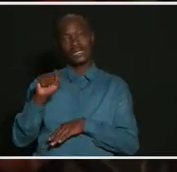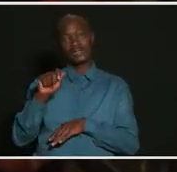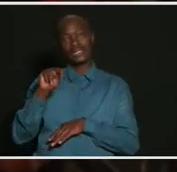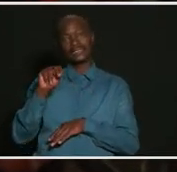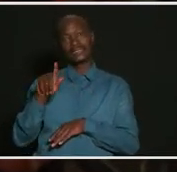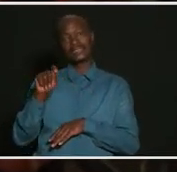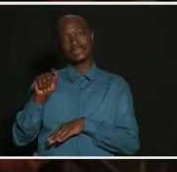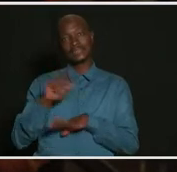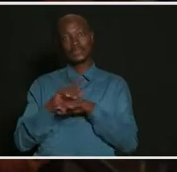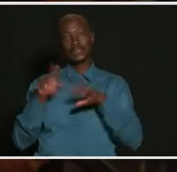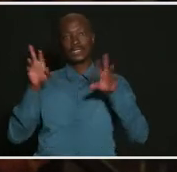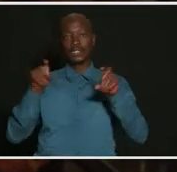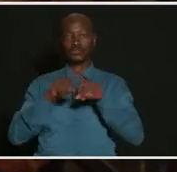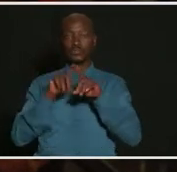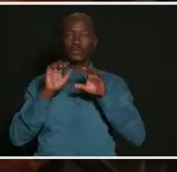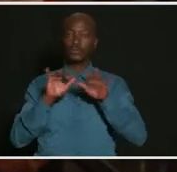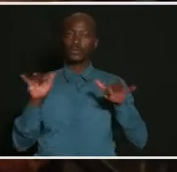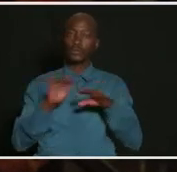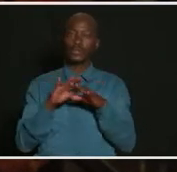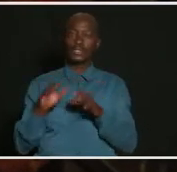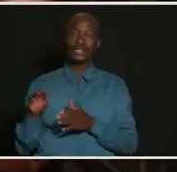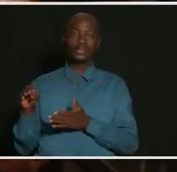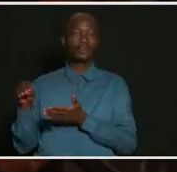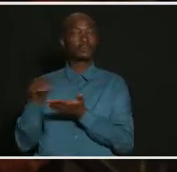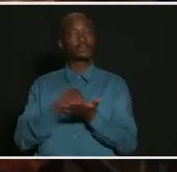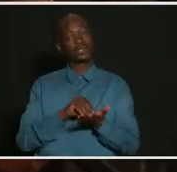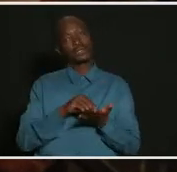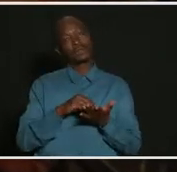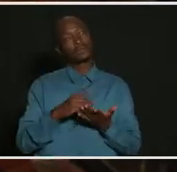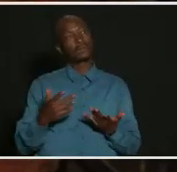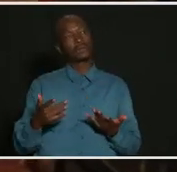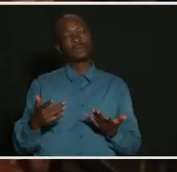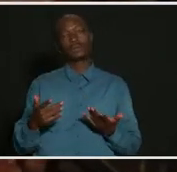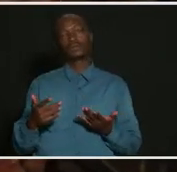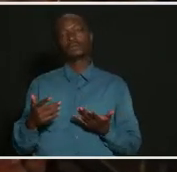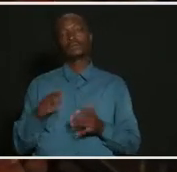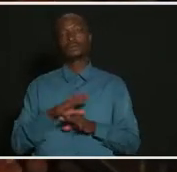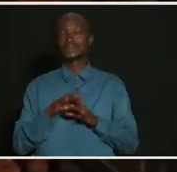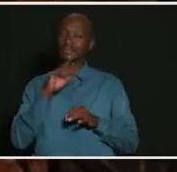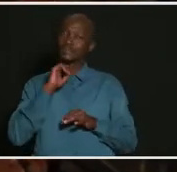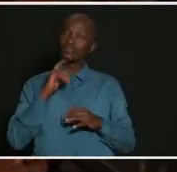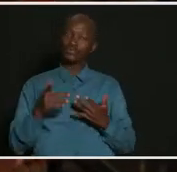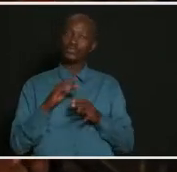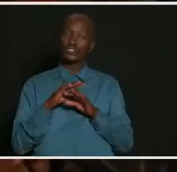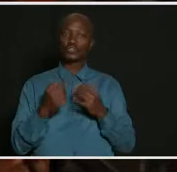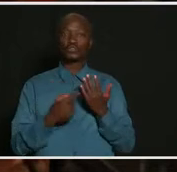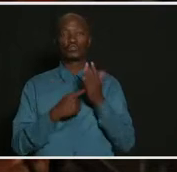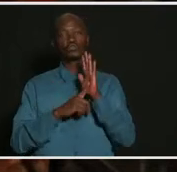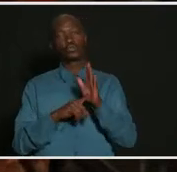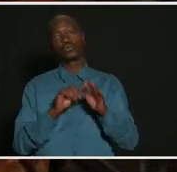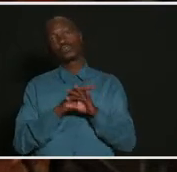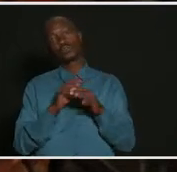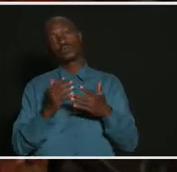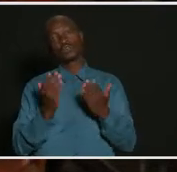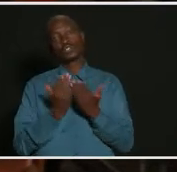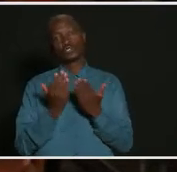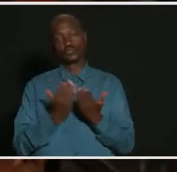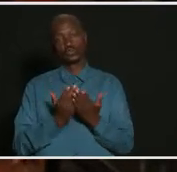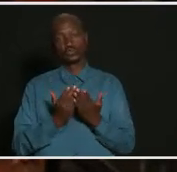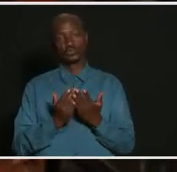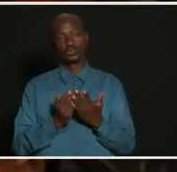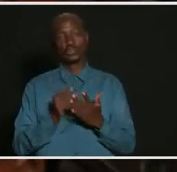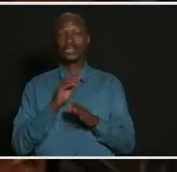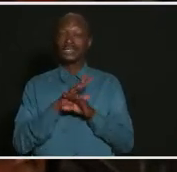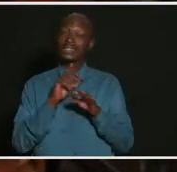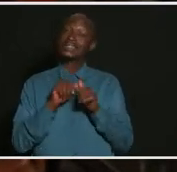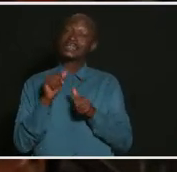and SGP on the issue of people that can actually bring whatever that may be used for demonstration inside the school facilities in